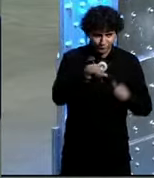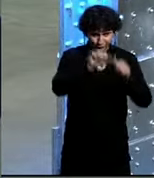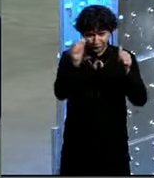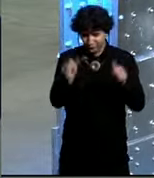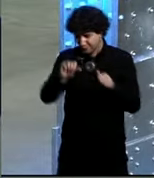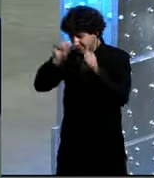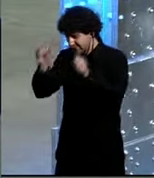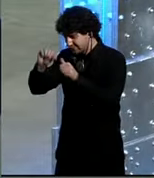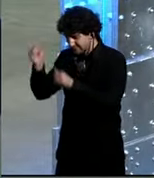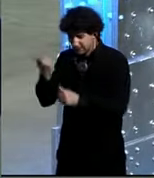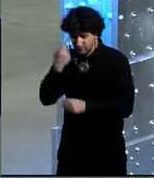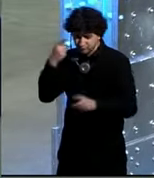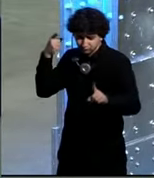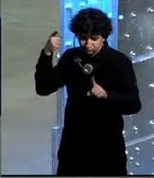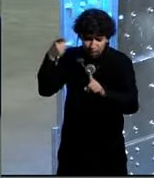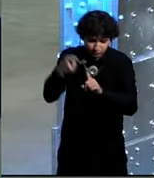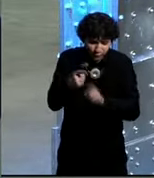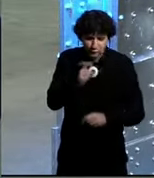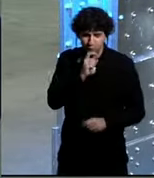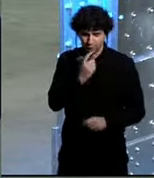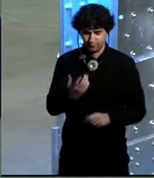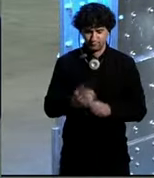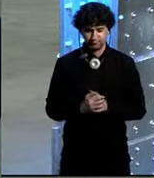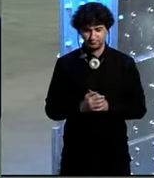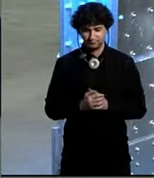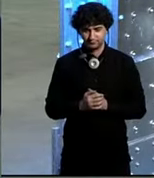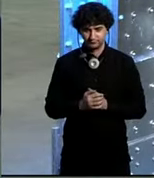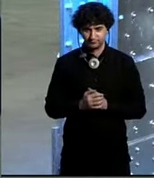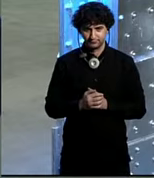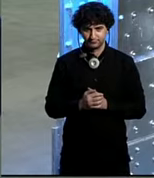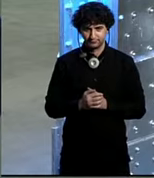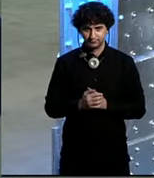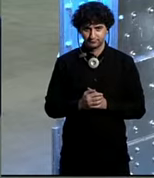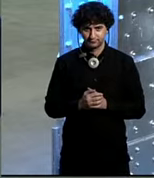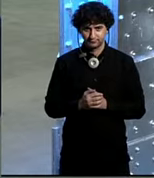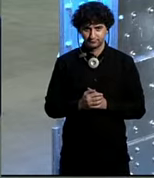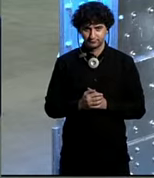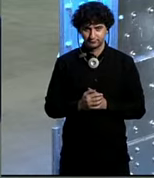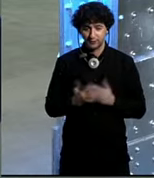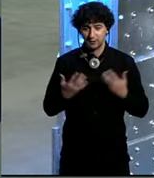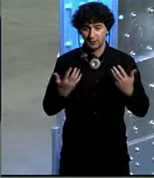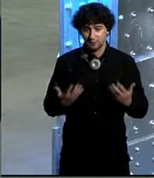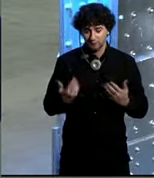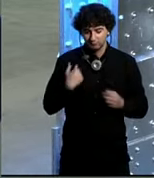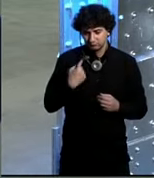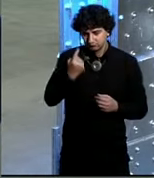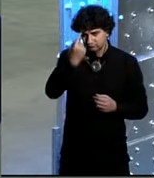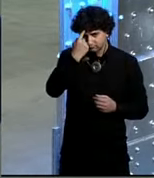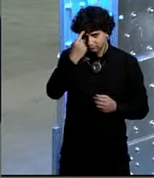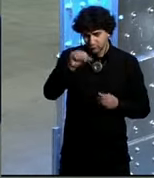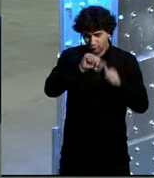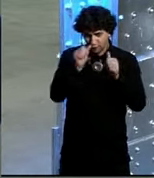absolutely, but I agree that it's not it's a mindset as well that you take into the development